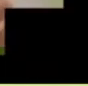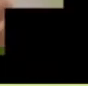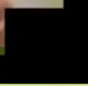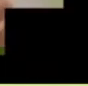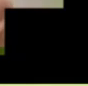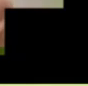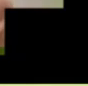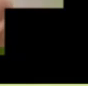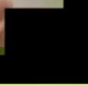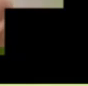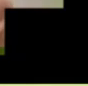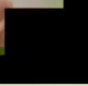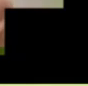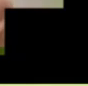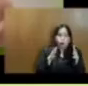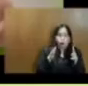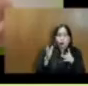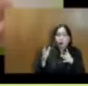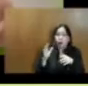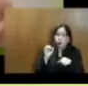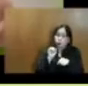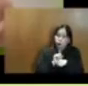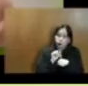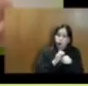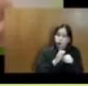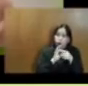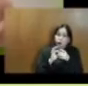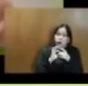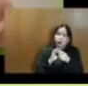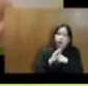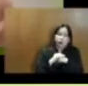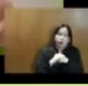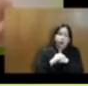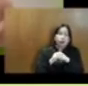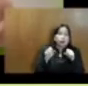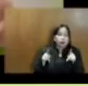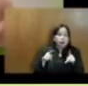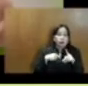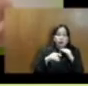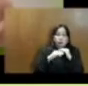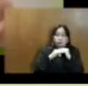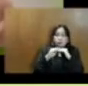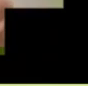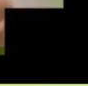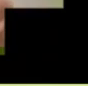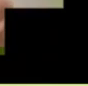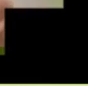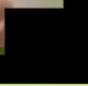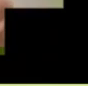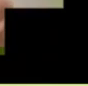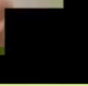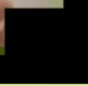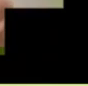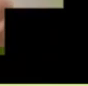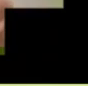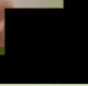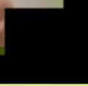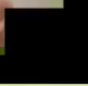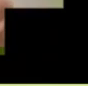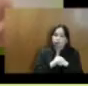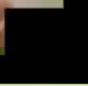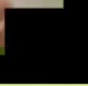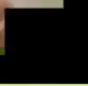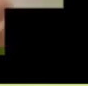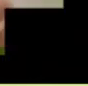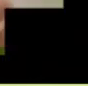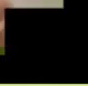working, and also opportunities to have more sustainable business models or practices.